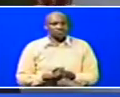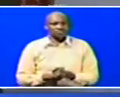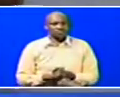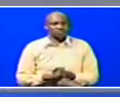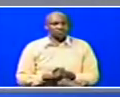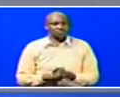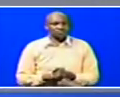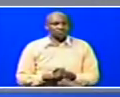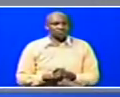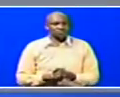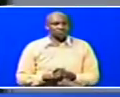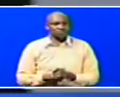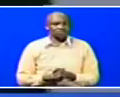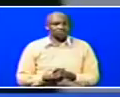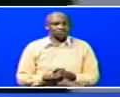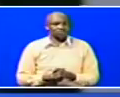Kill him.